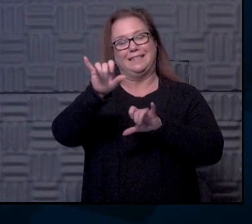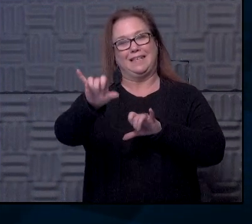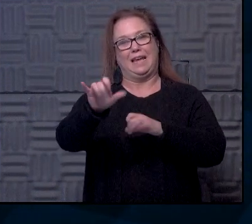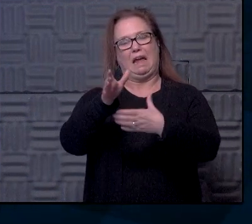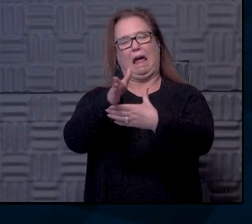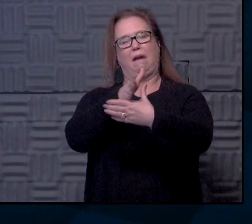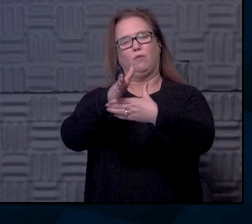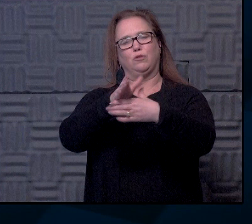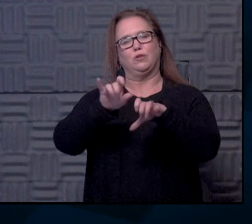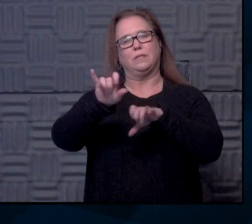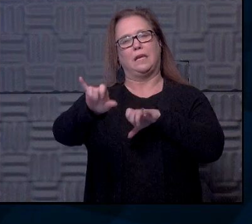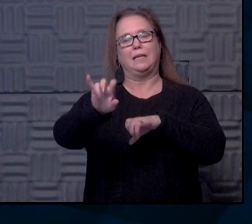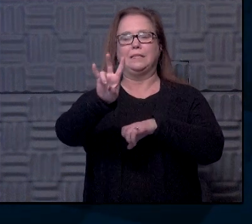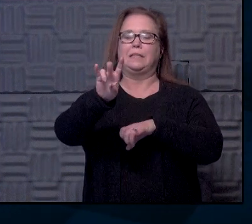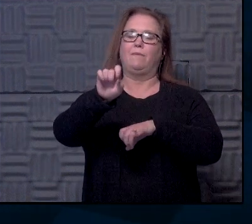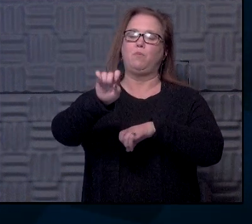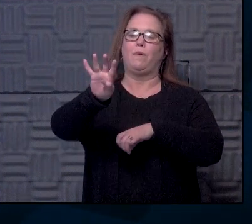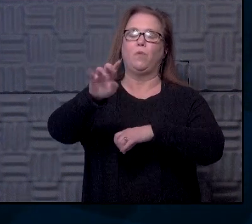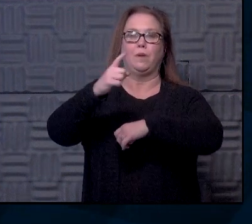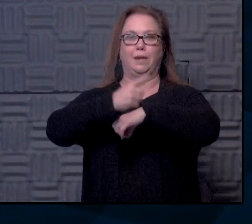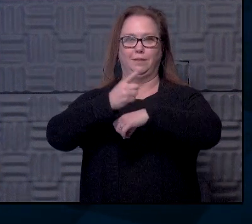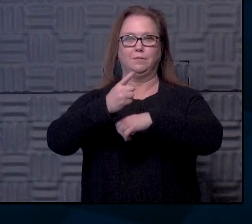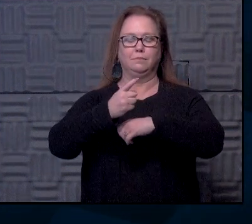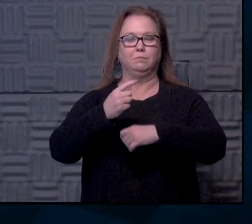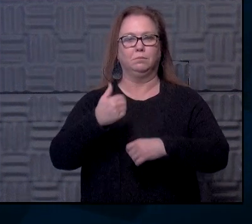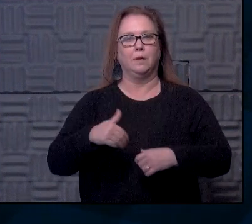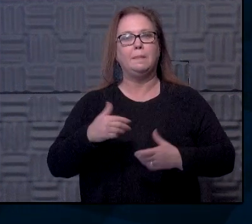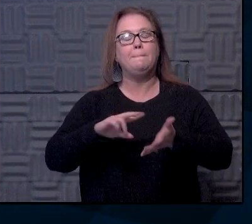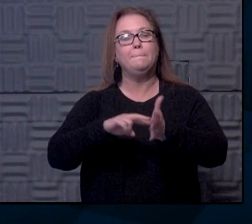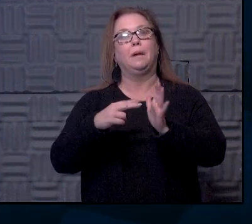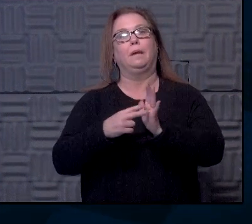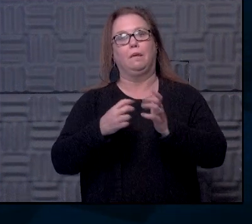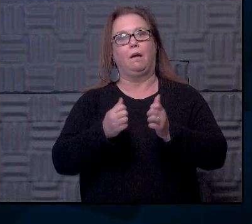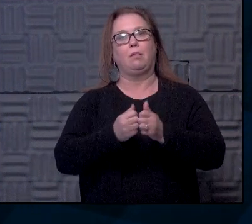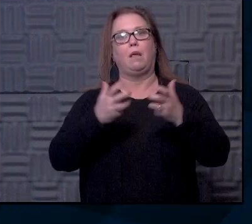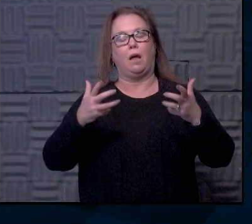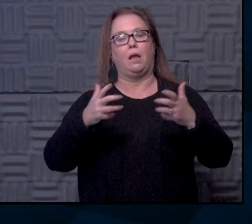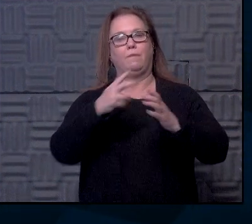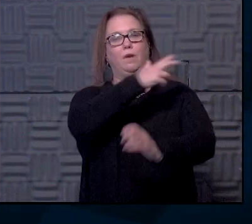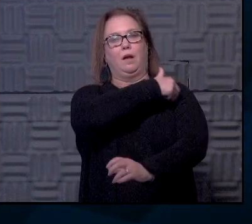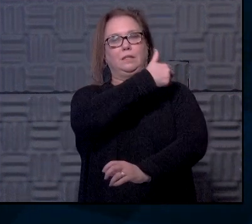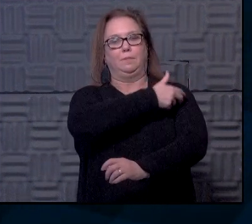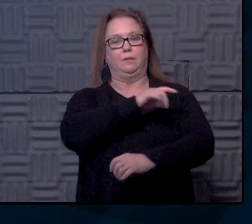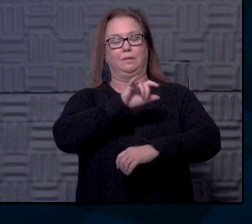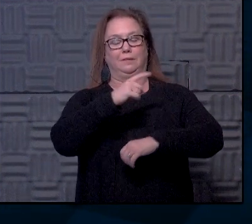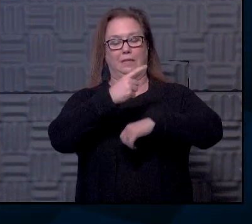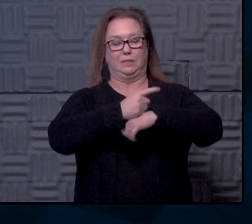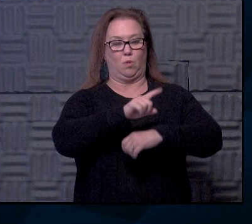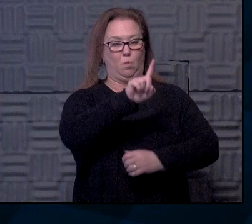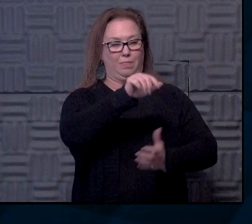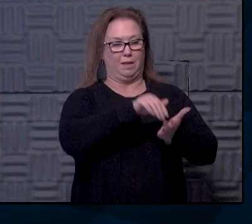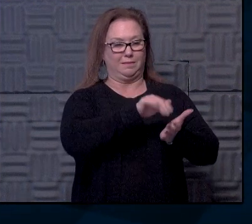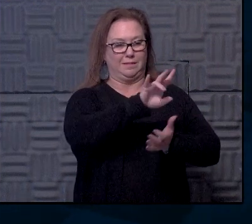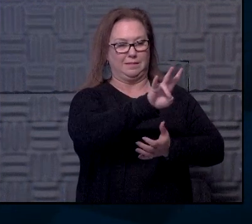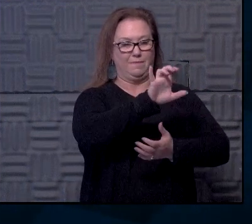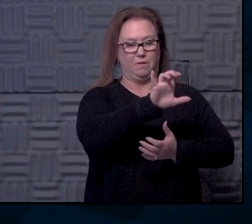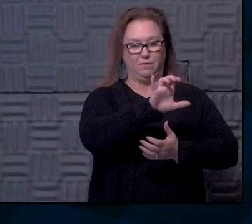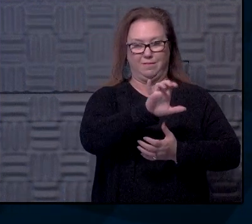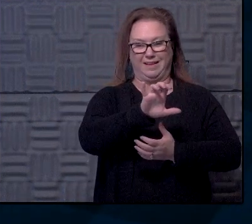7.4 days. So that's a lot of hospital days, just multiplying 1,700 and change by